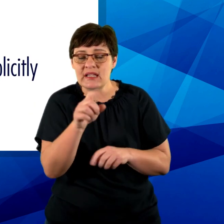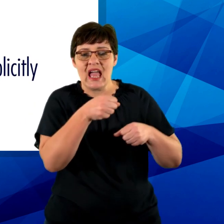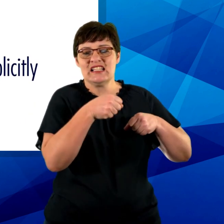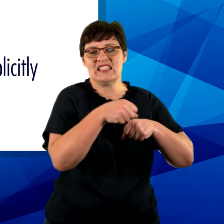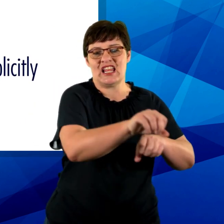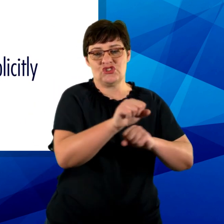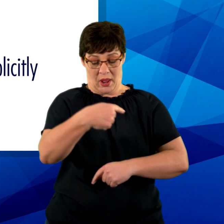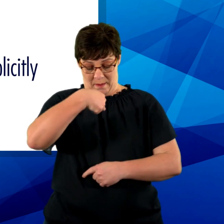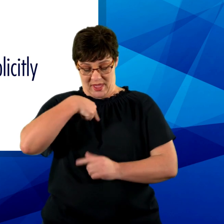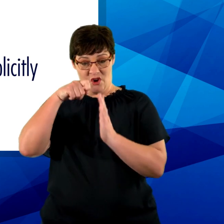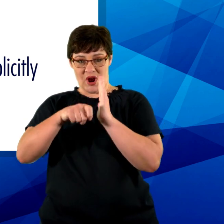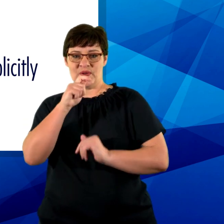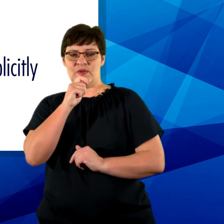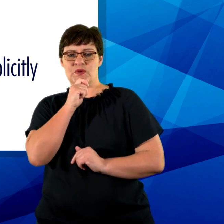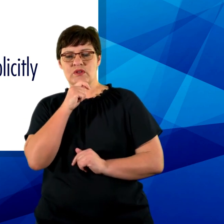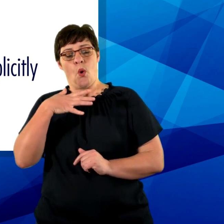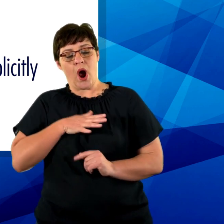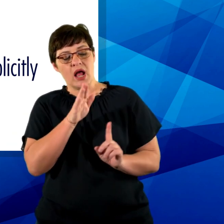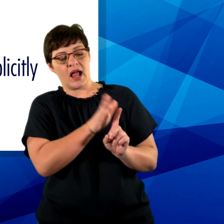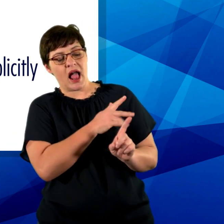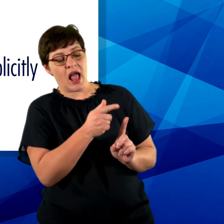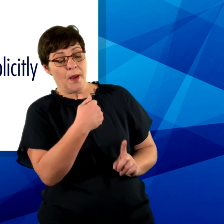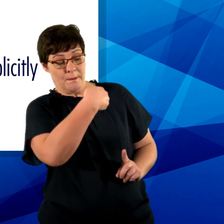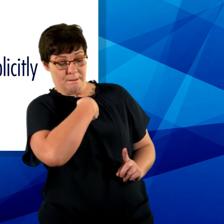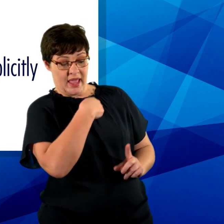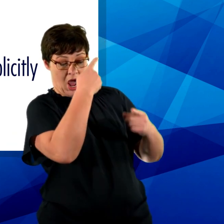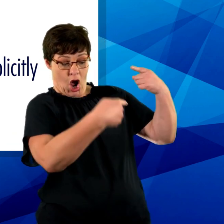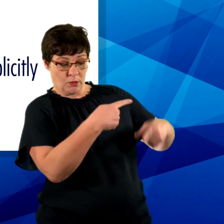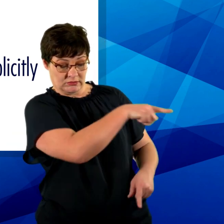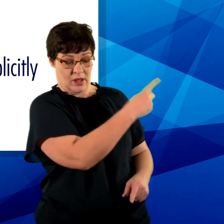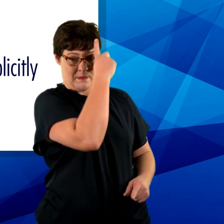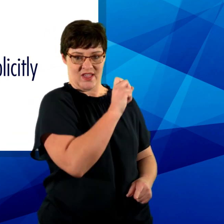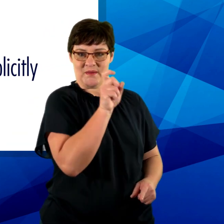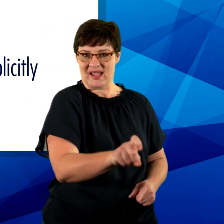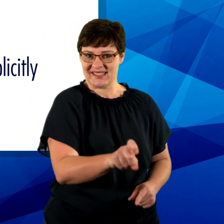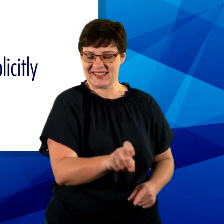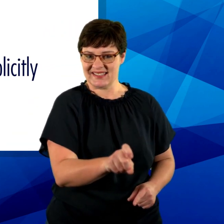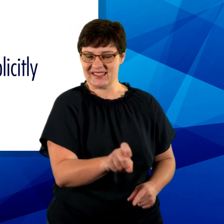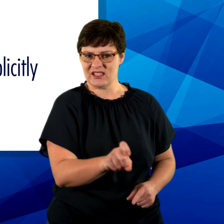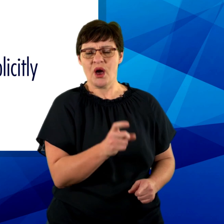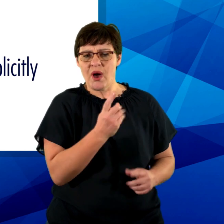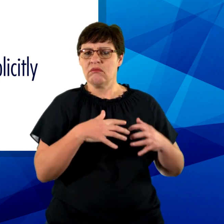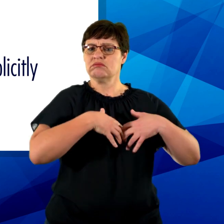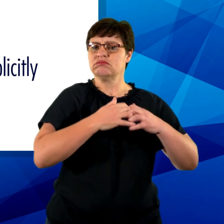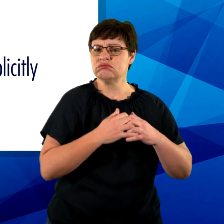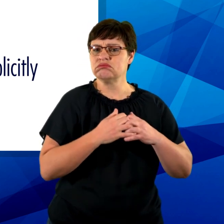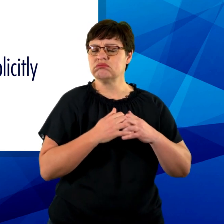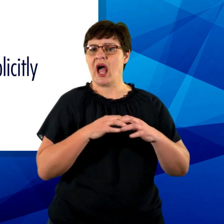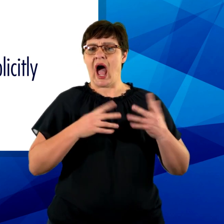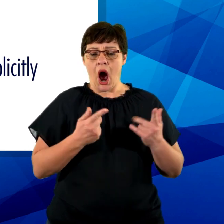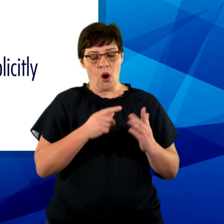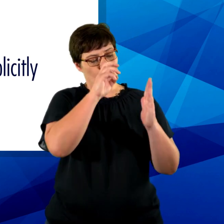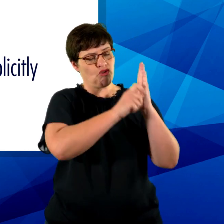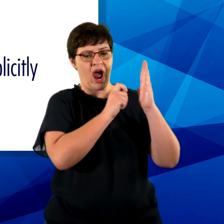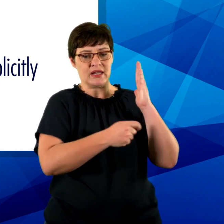that writers use to implicitly convince the reader of the writer's argument. In order to make your position in a specific text